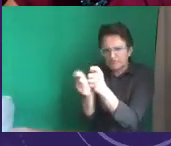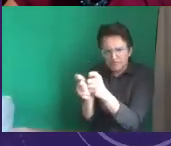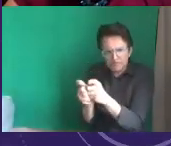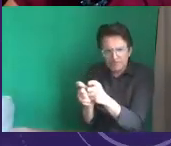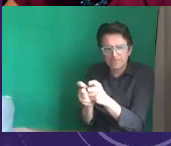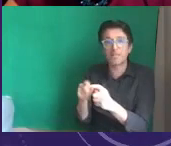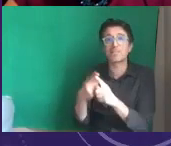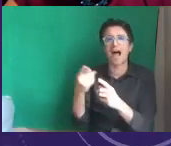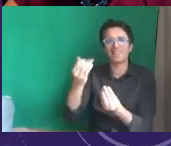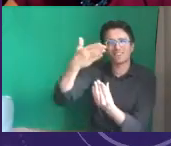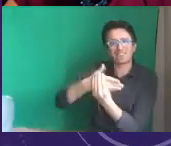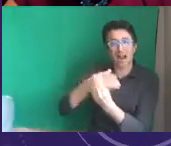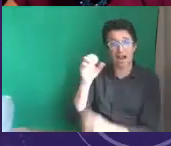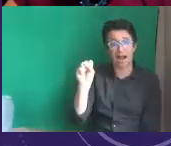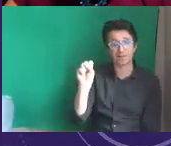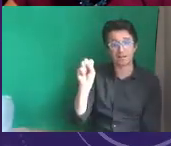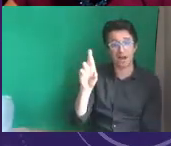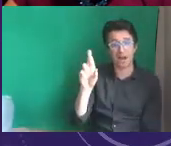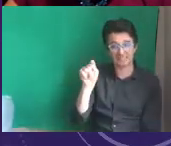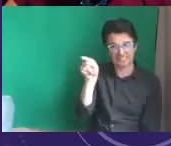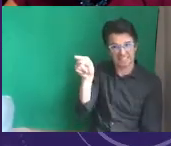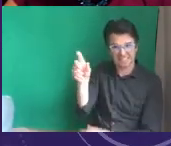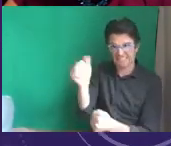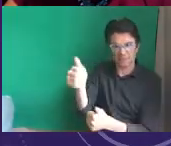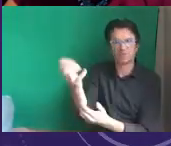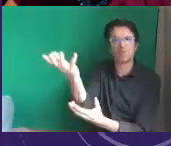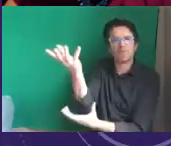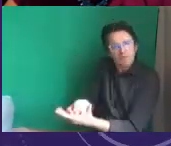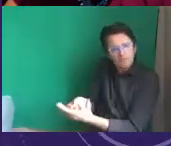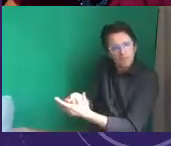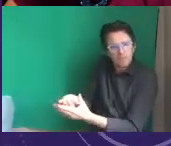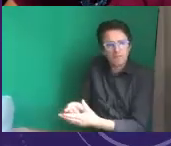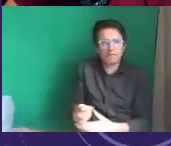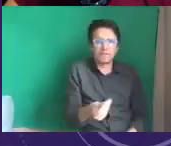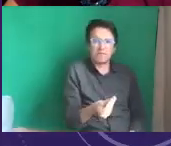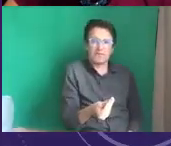Now, Instagram does not offer any caption option,